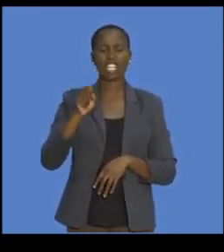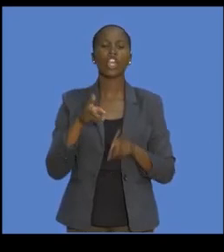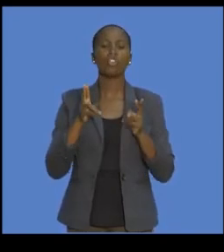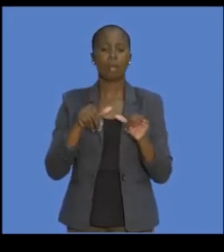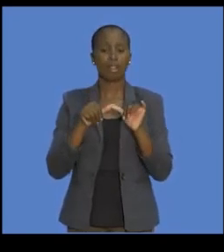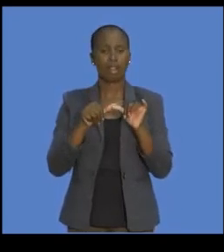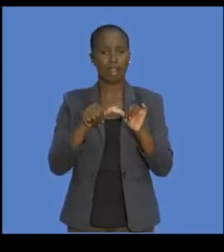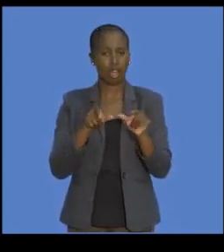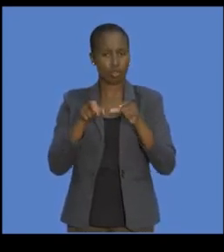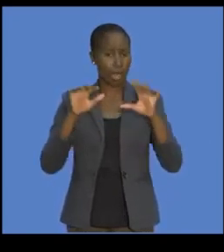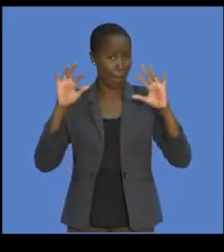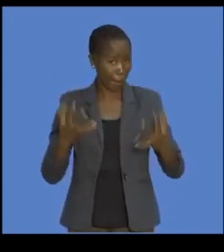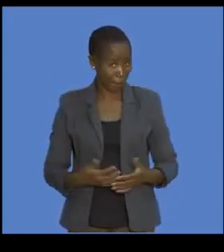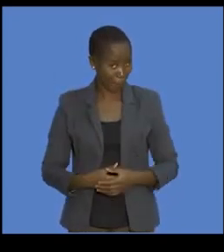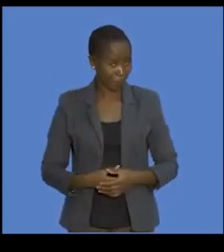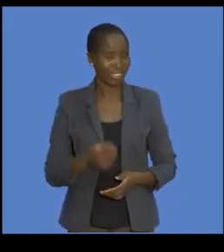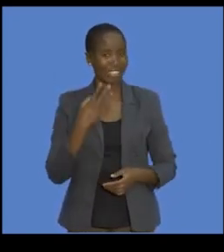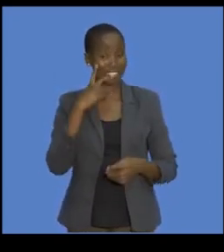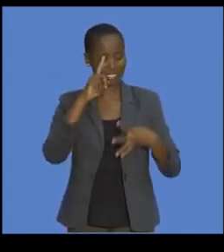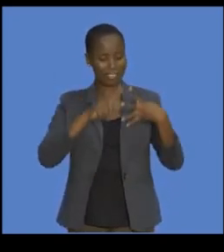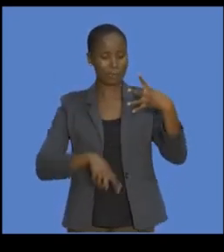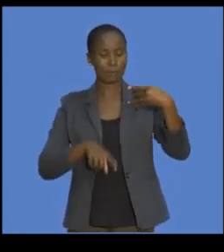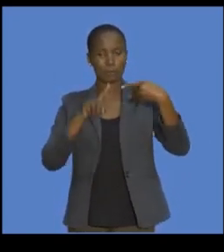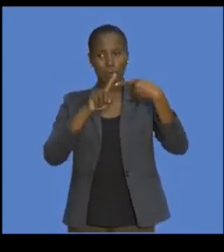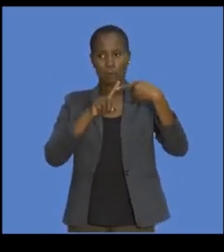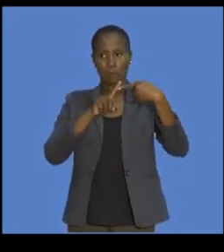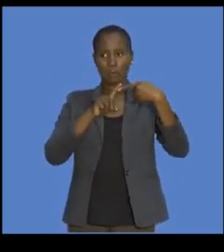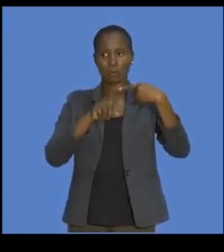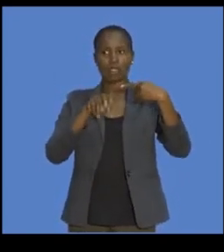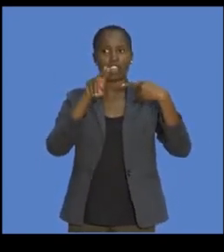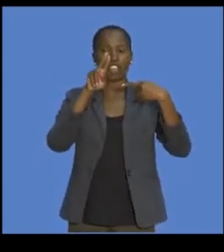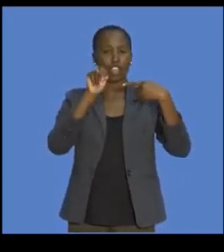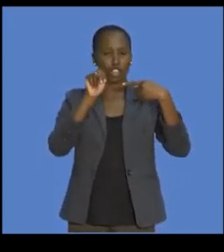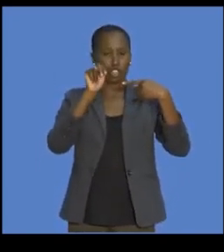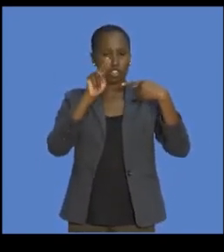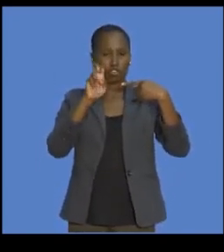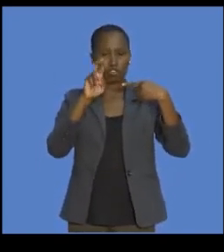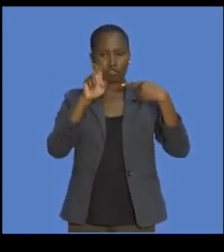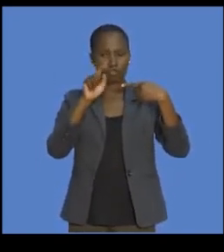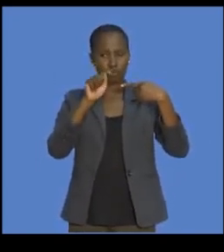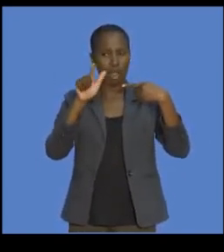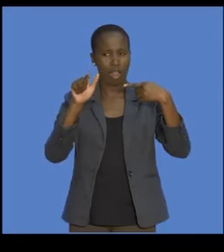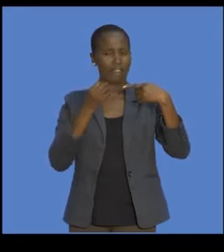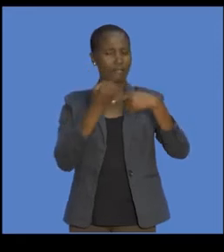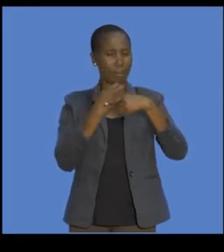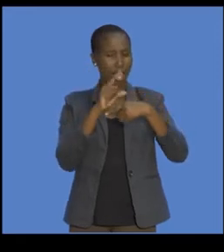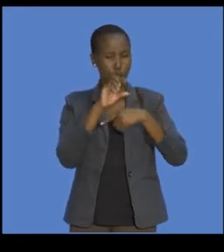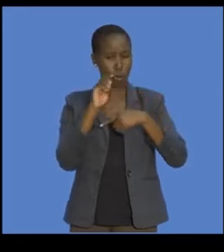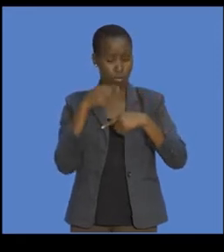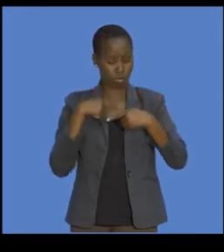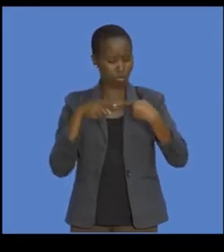at them. The neutral feedback loop, I haven't heard about this. The solar feedback loop,